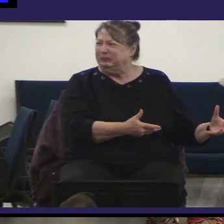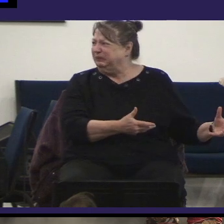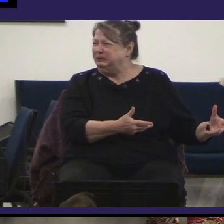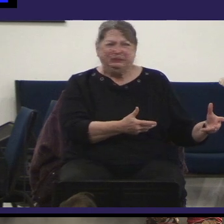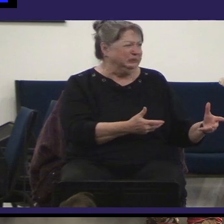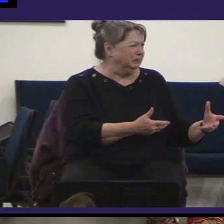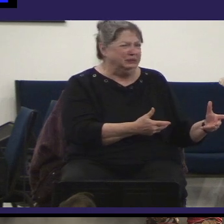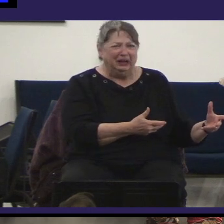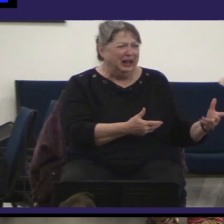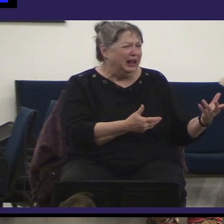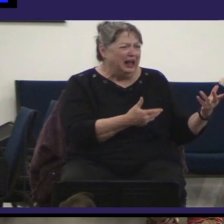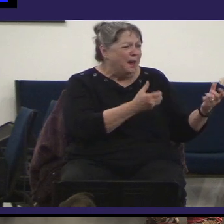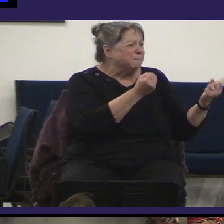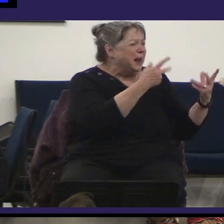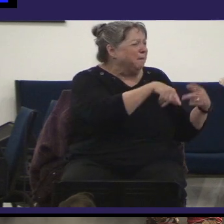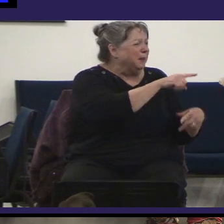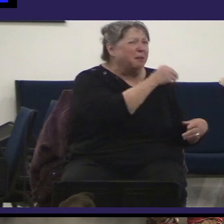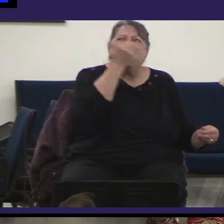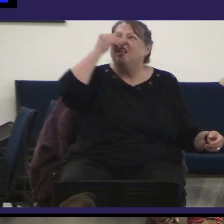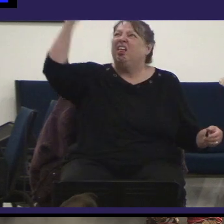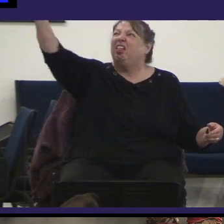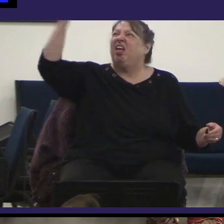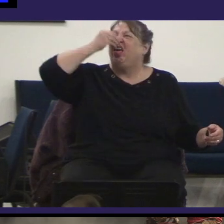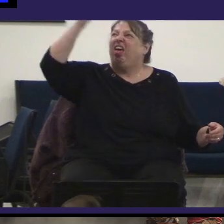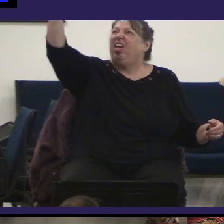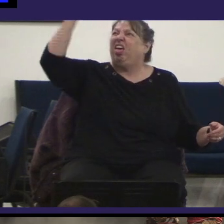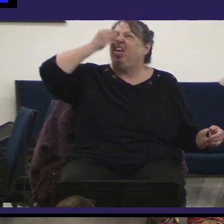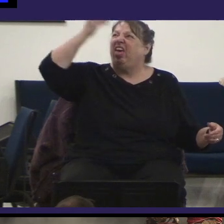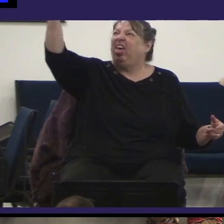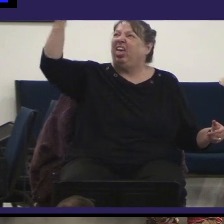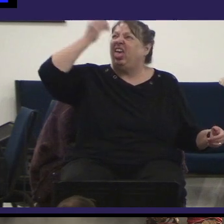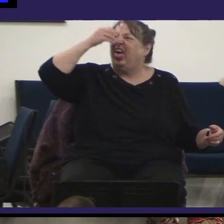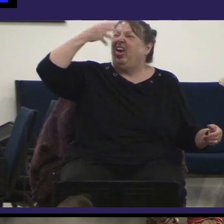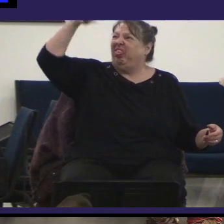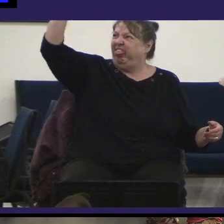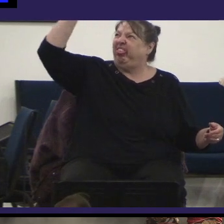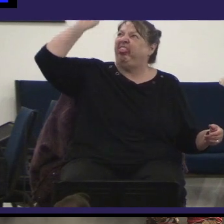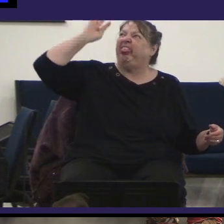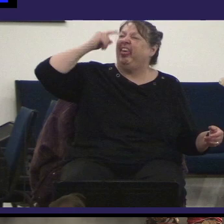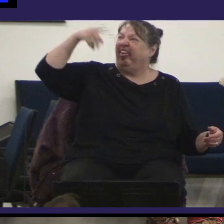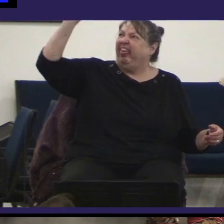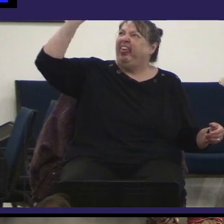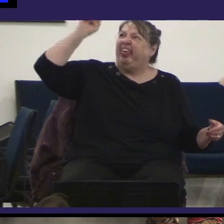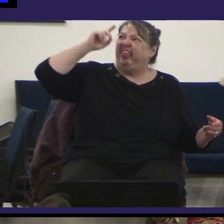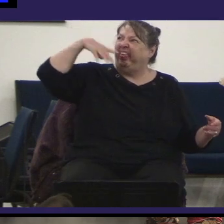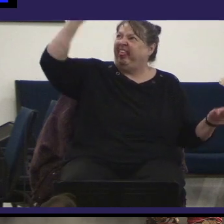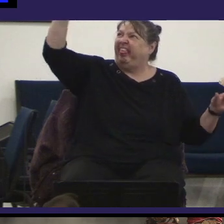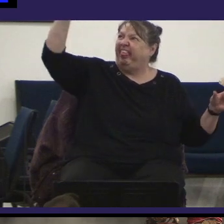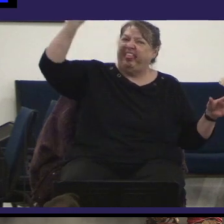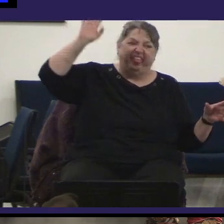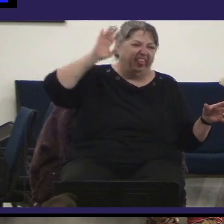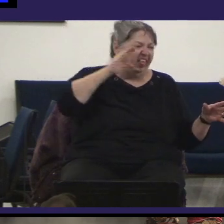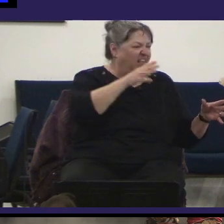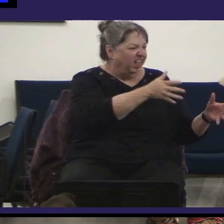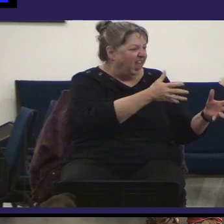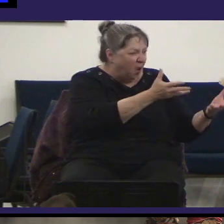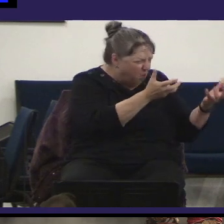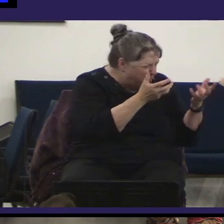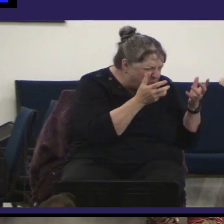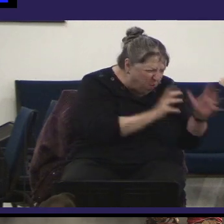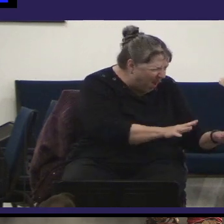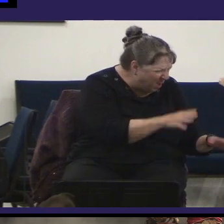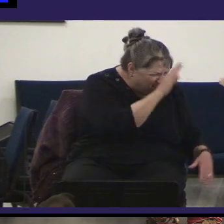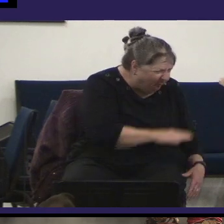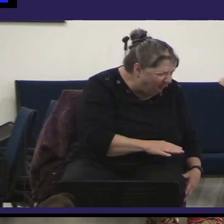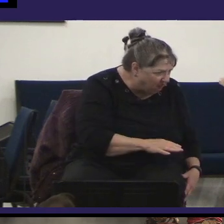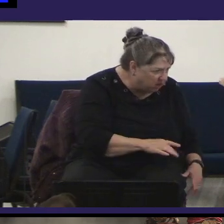these God-forsaken days. We've forsaken God and have made choices that have nothing to do with God. And so everybody is